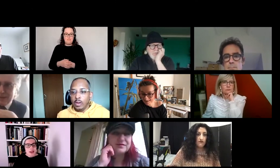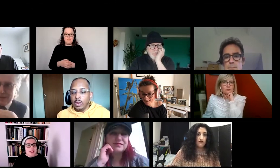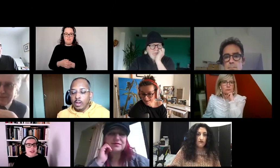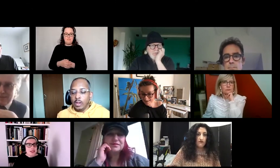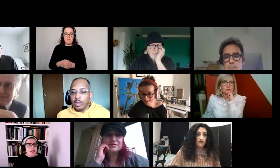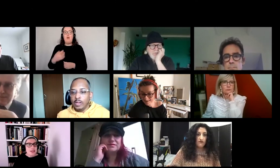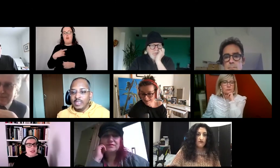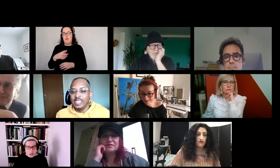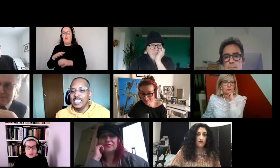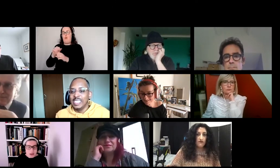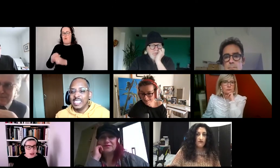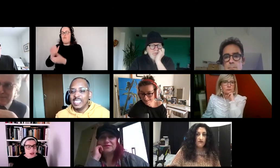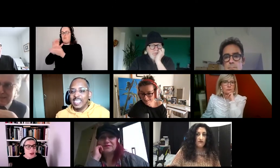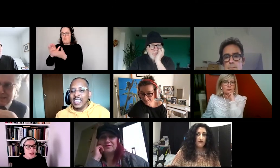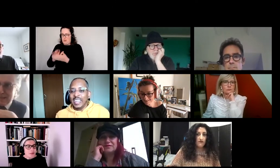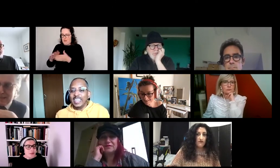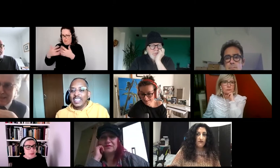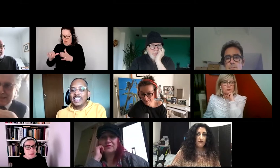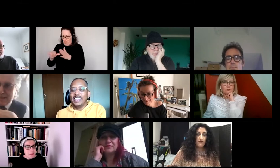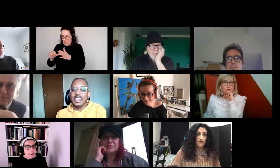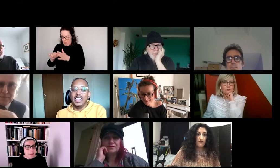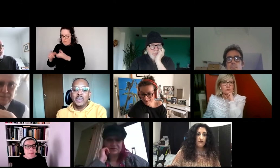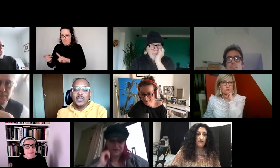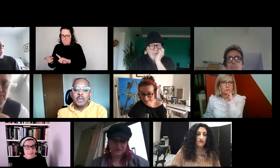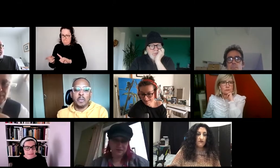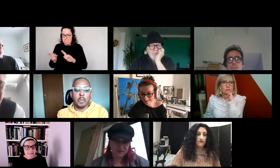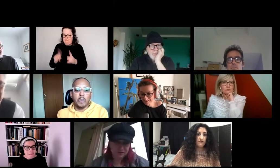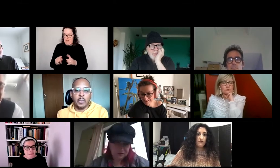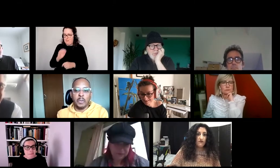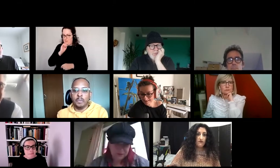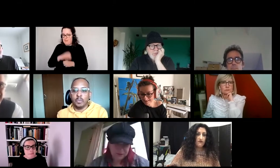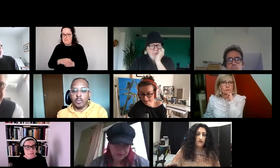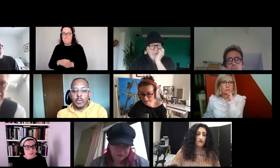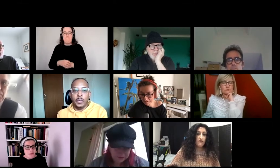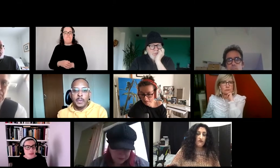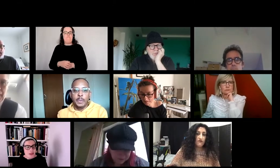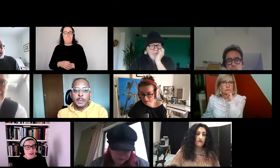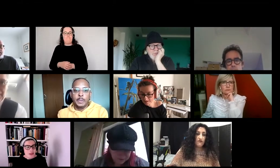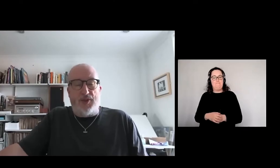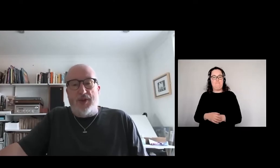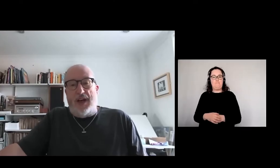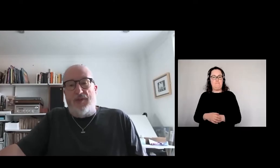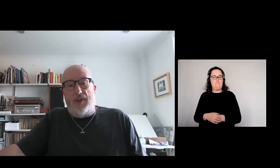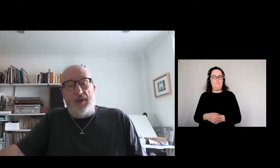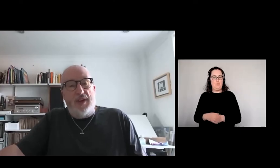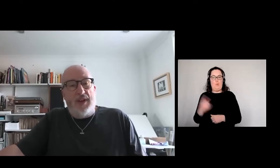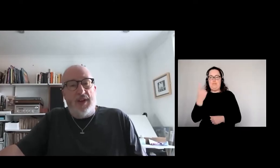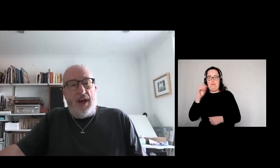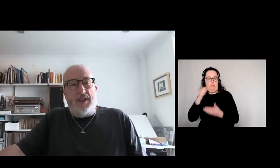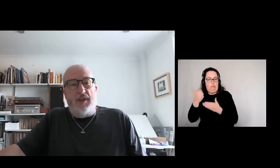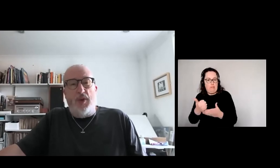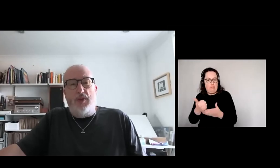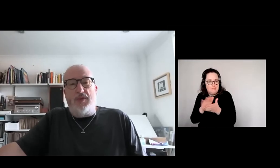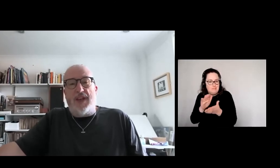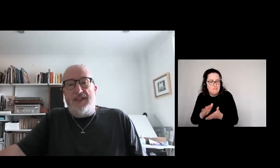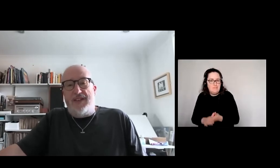I'll come back to you when you've sorted your. I'll come back to you when you've sorted your sound system out, or the guys will sort it out for you. I